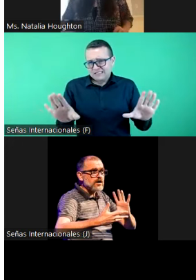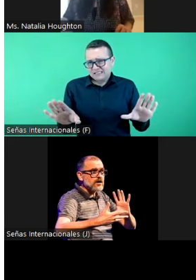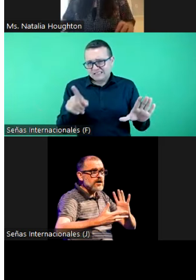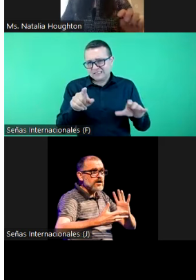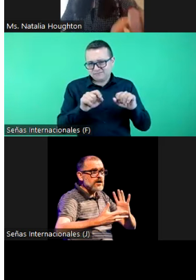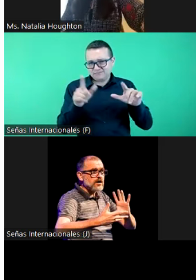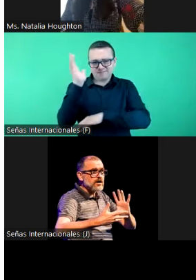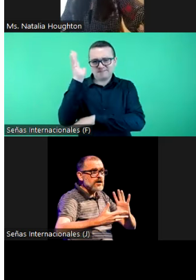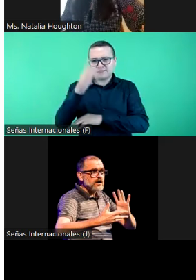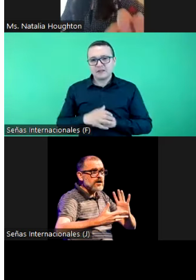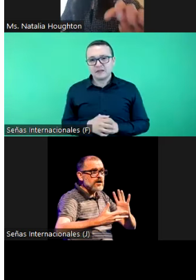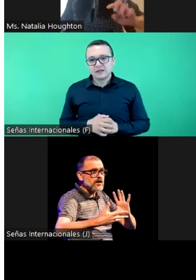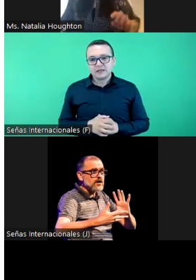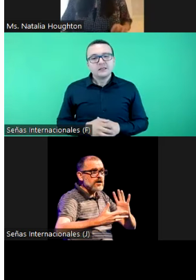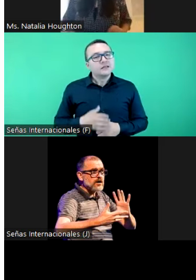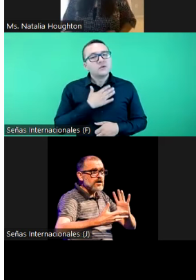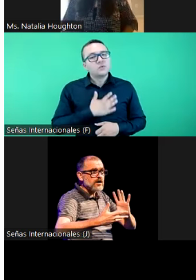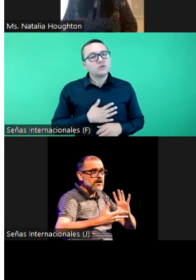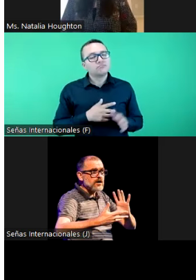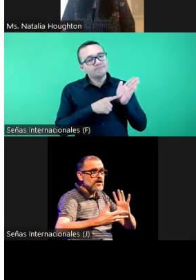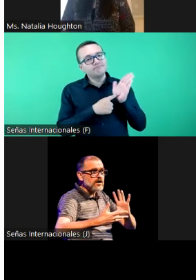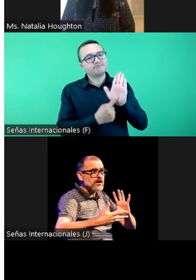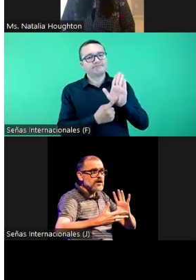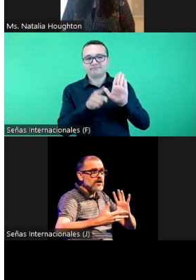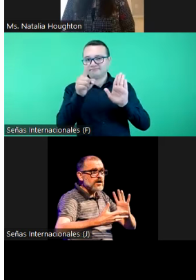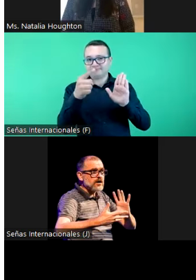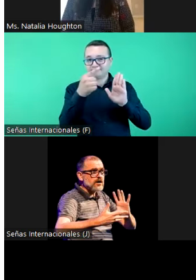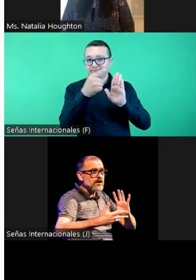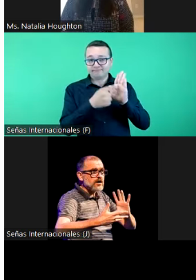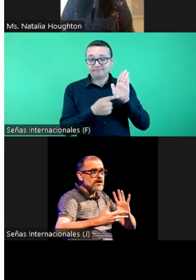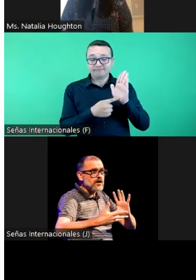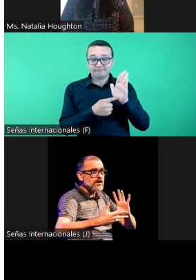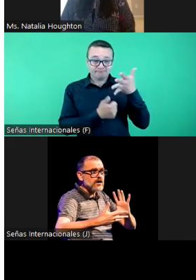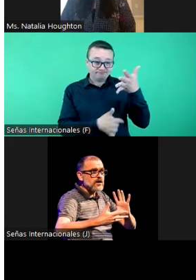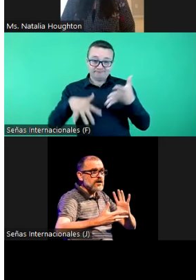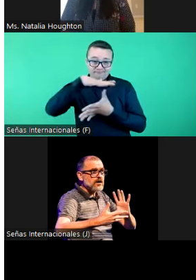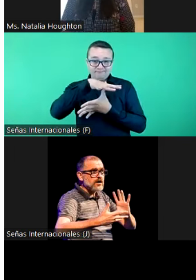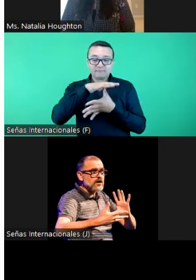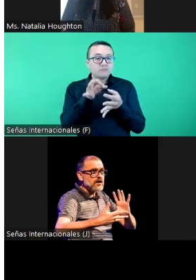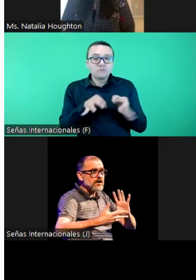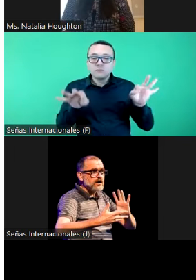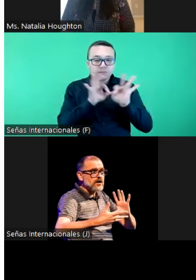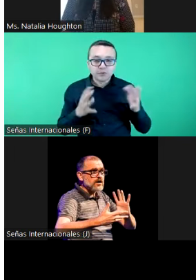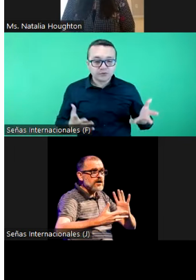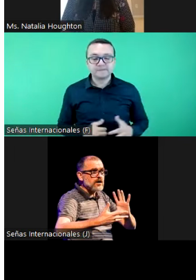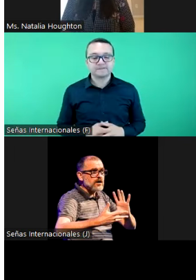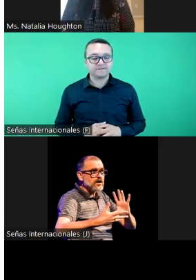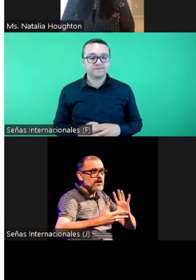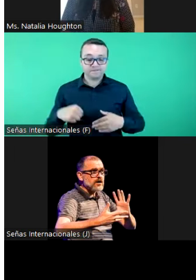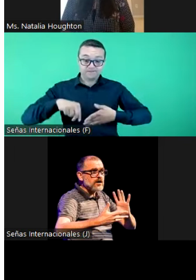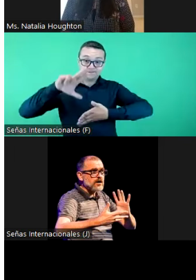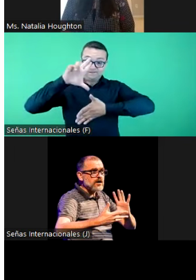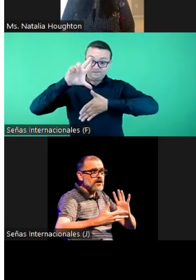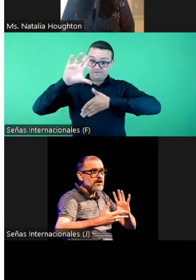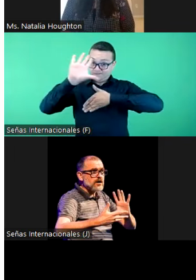Next, please. Here we'll finish, I believe. I want to point out the key element. We know that in